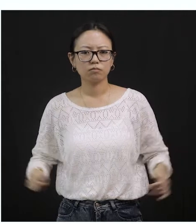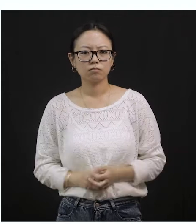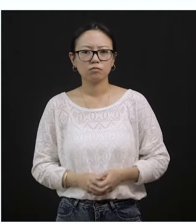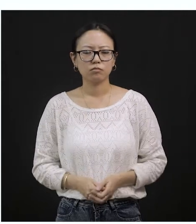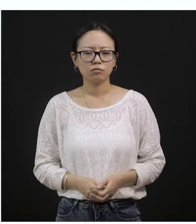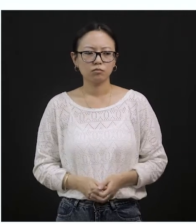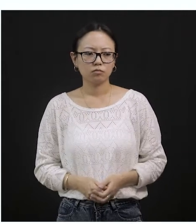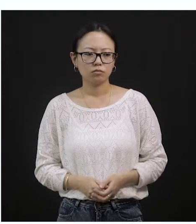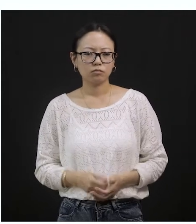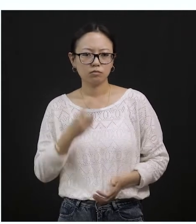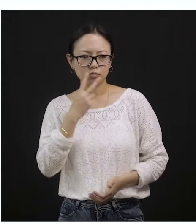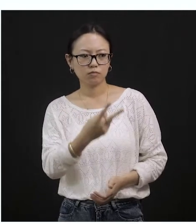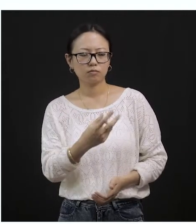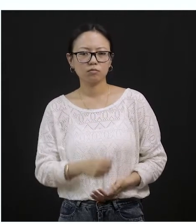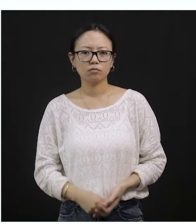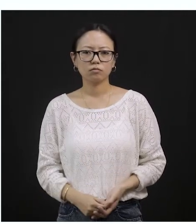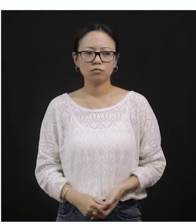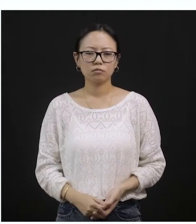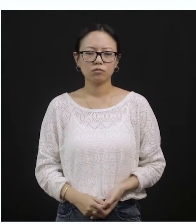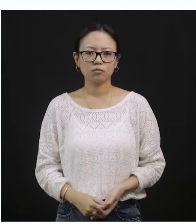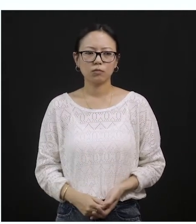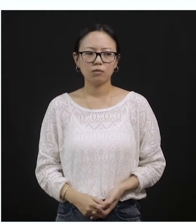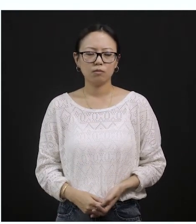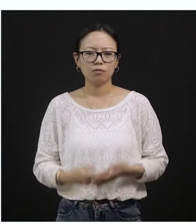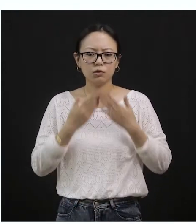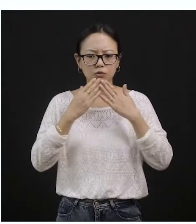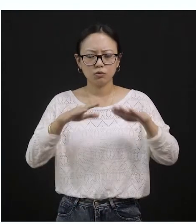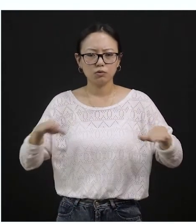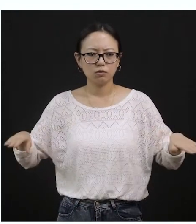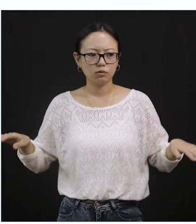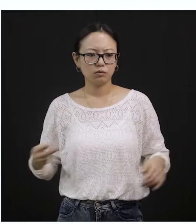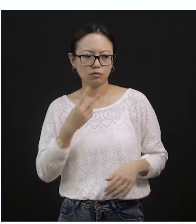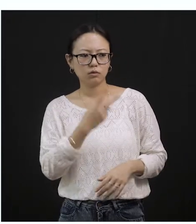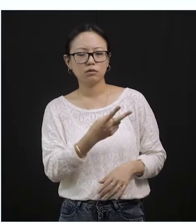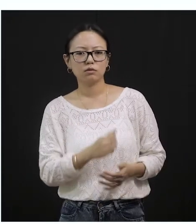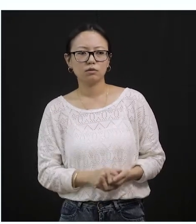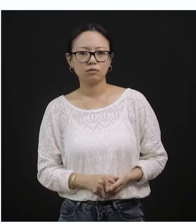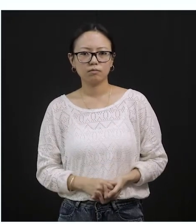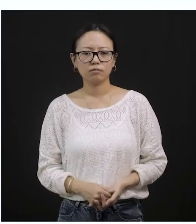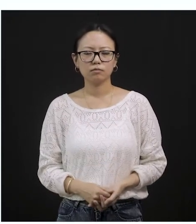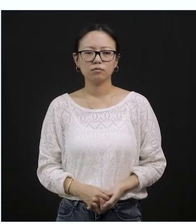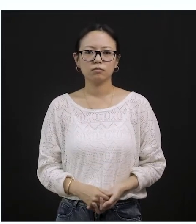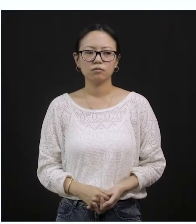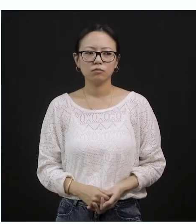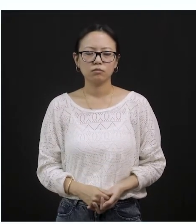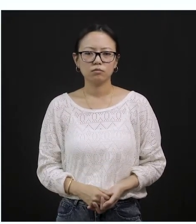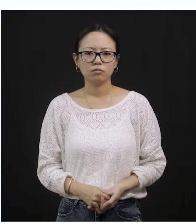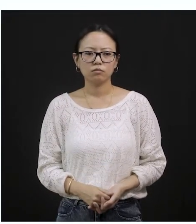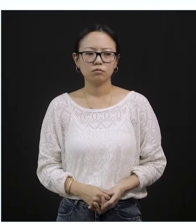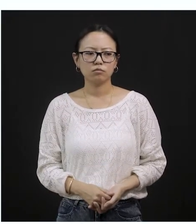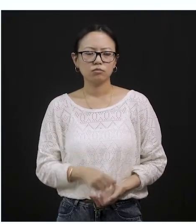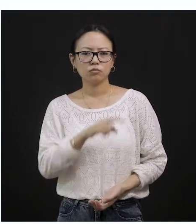school. Yeah, so these are a group of small boys who is going to school. We can also say school boys. Now these